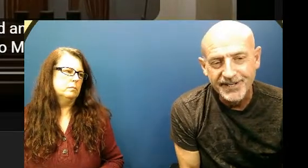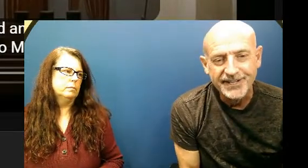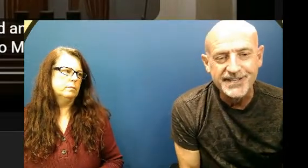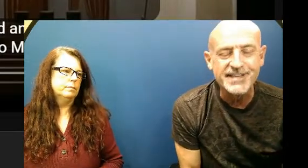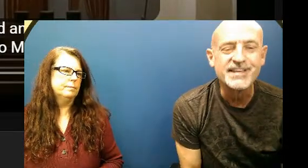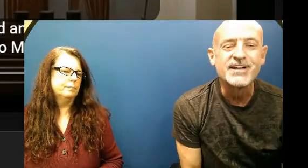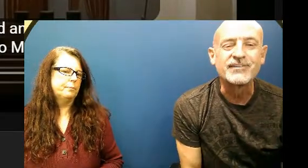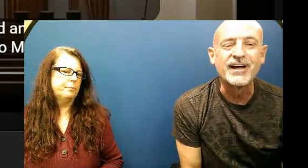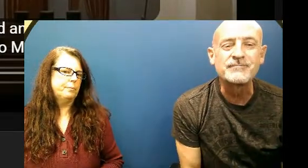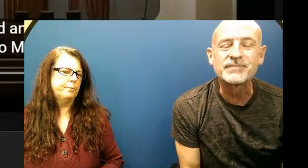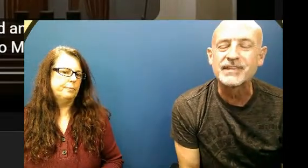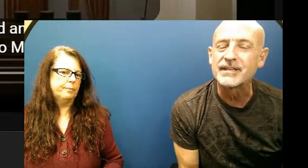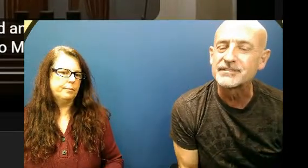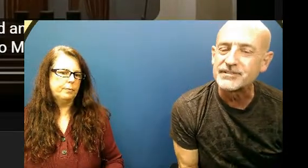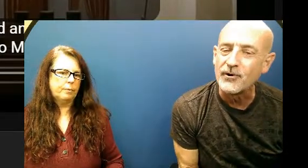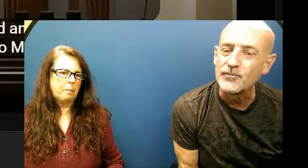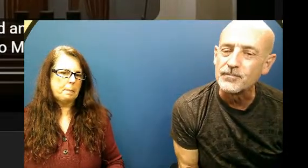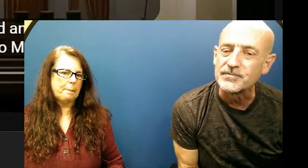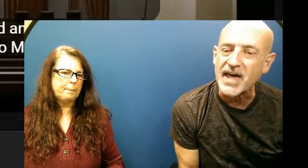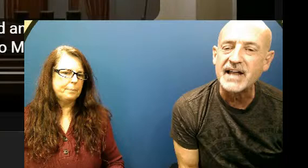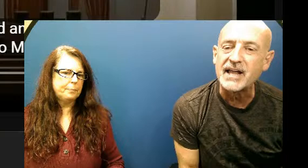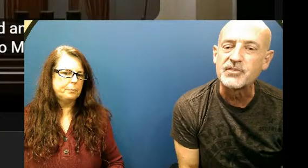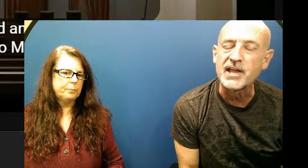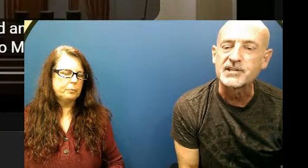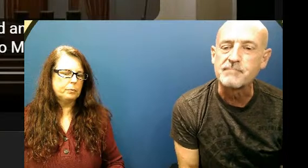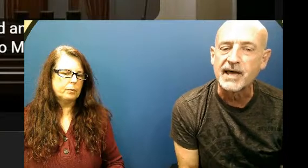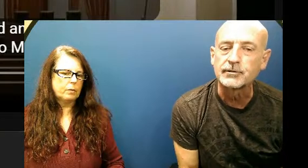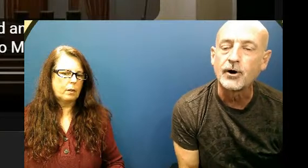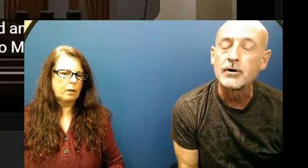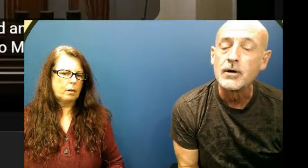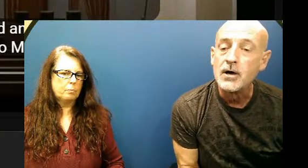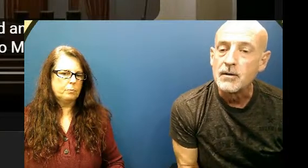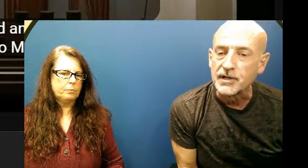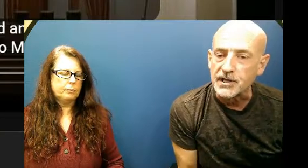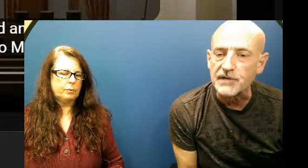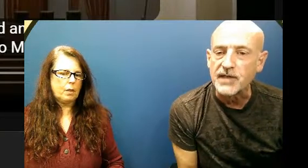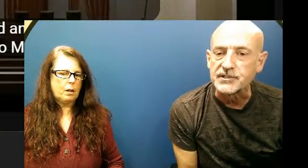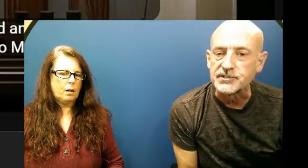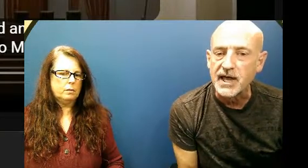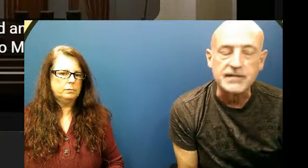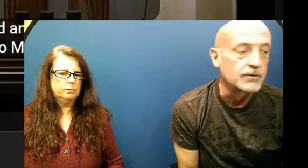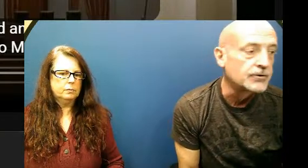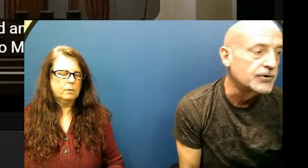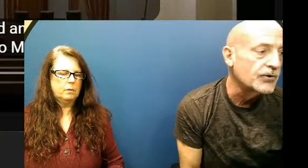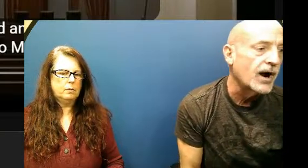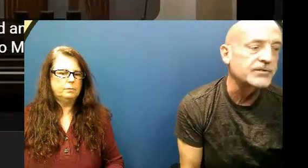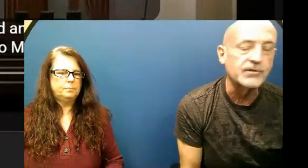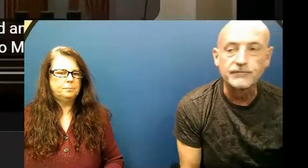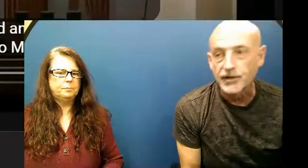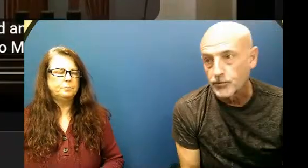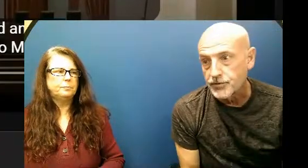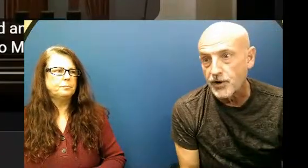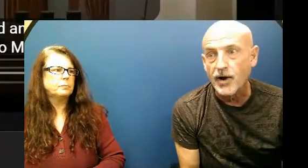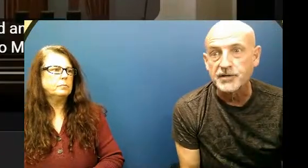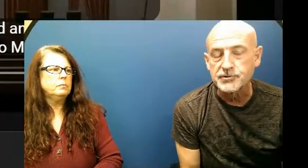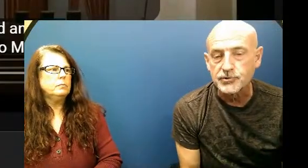said. Right? So that, I think, is bad law. But if they said your rights conflict with their rights, and so we